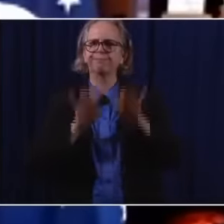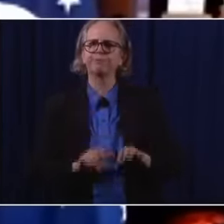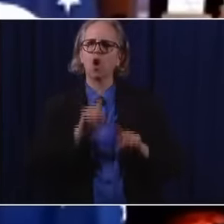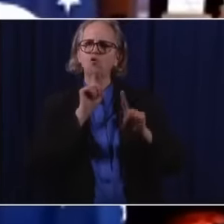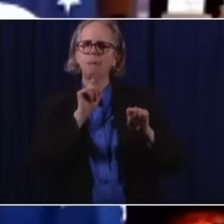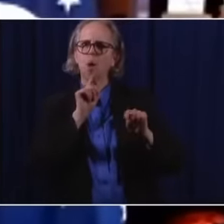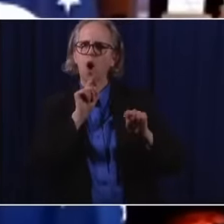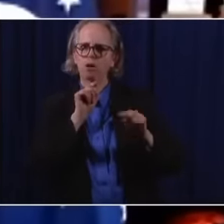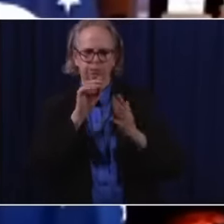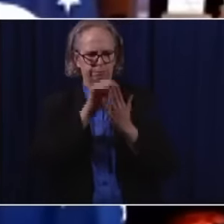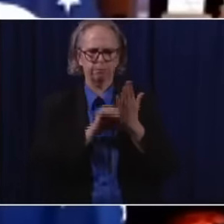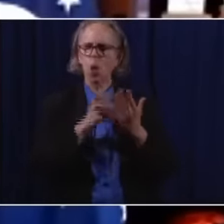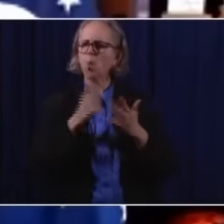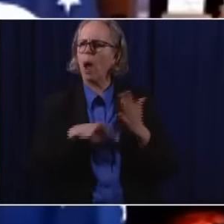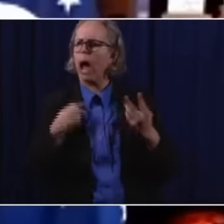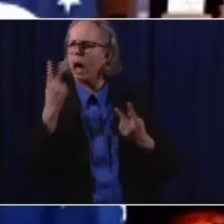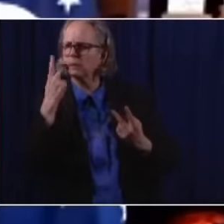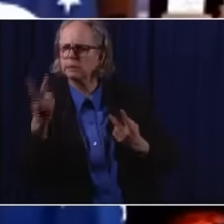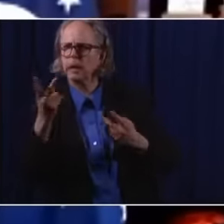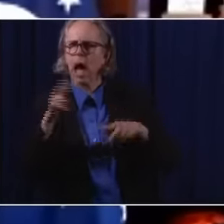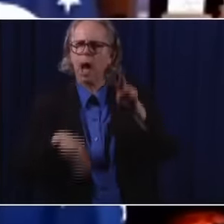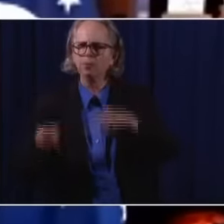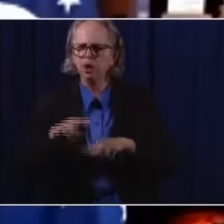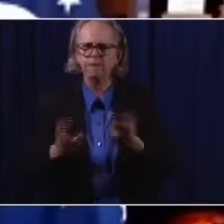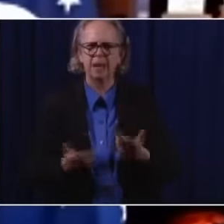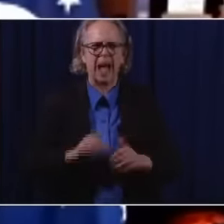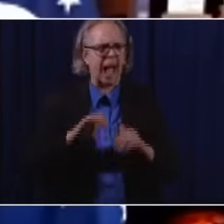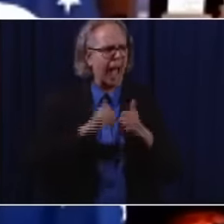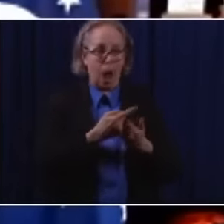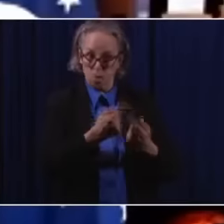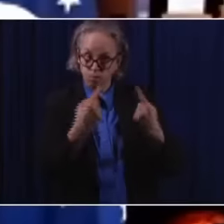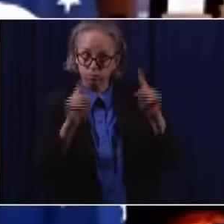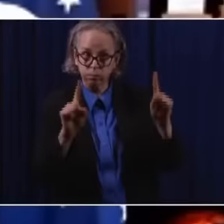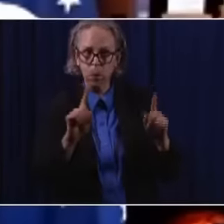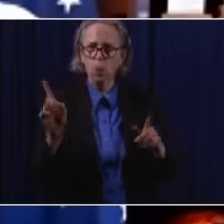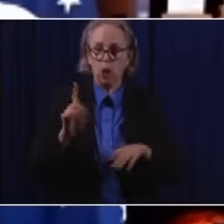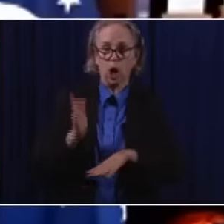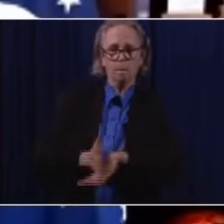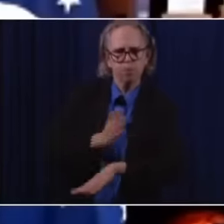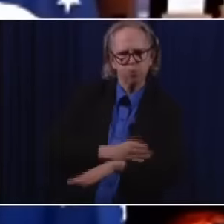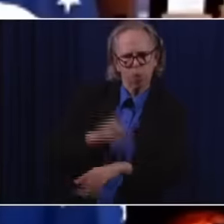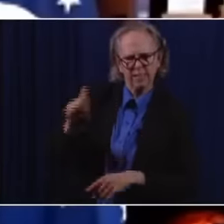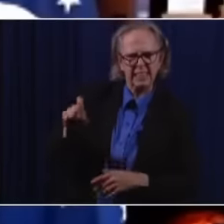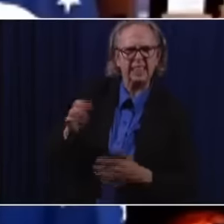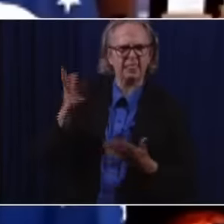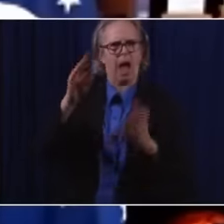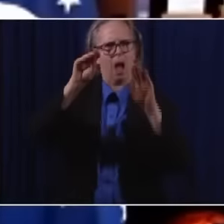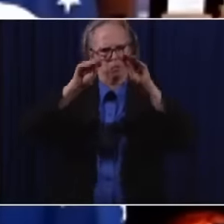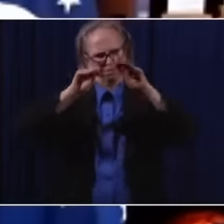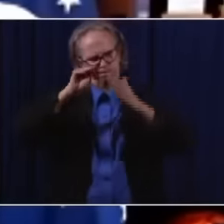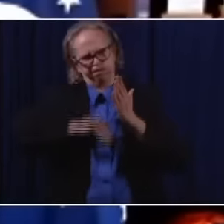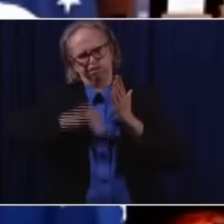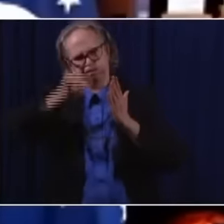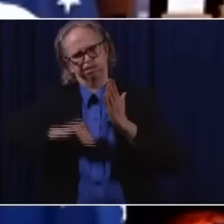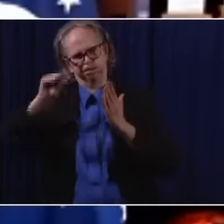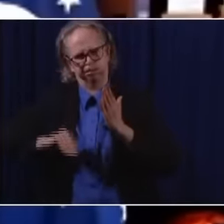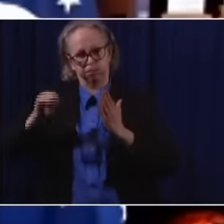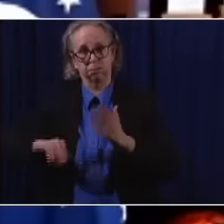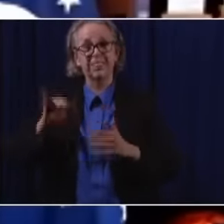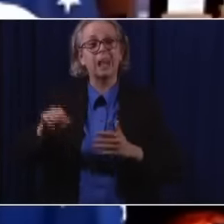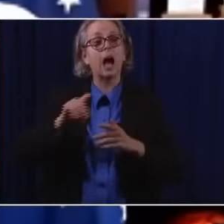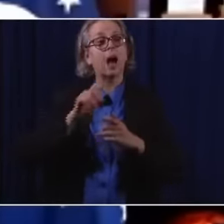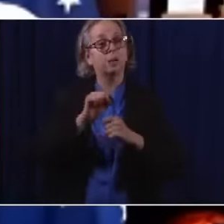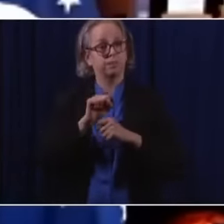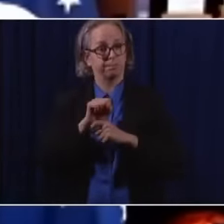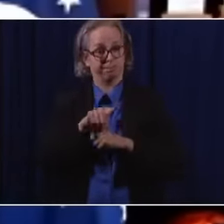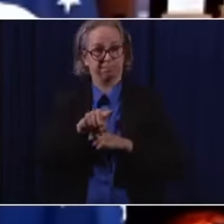they did, what they can improve upon. In some cases, these reports have issued what they would call a failing grade,